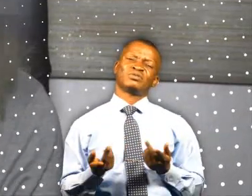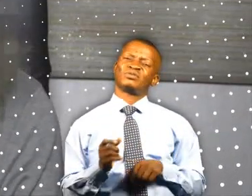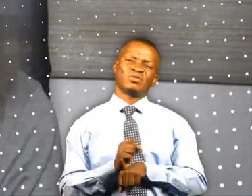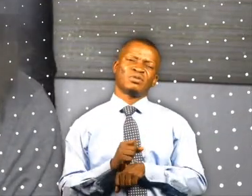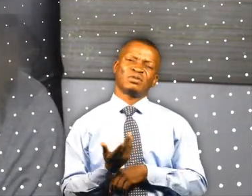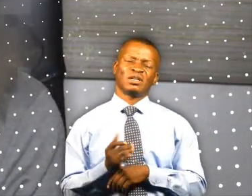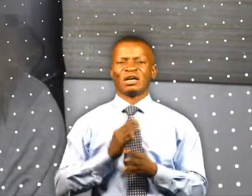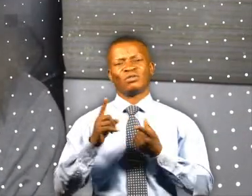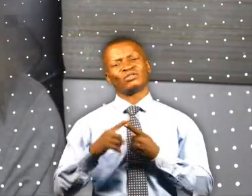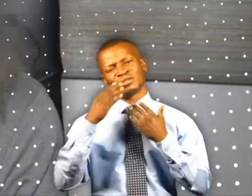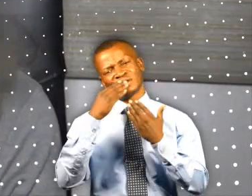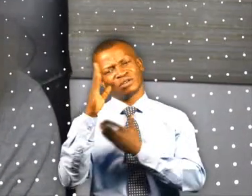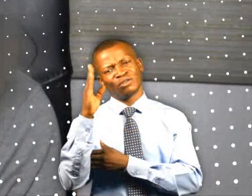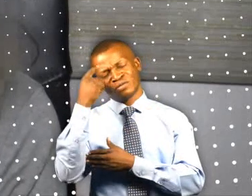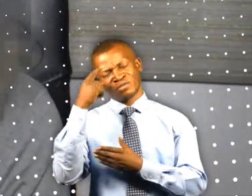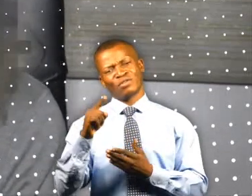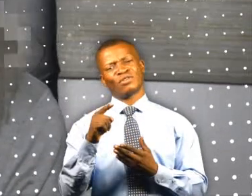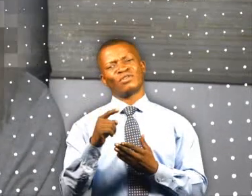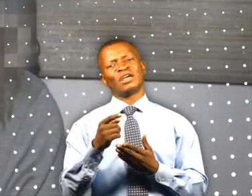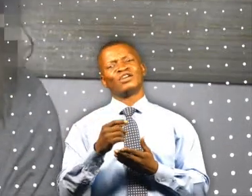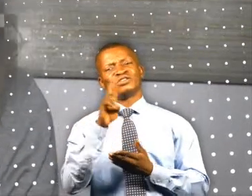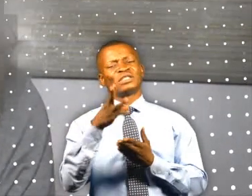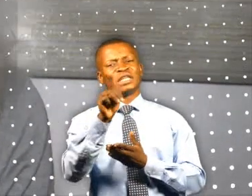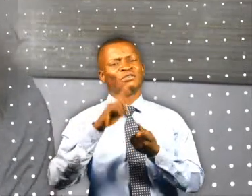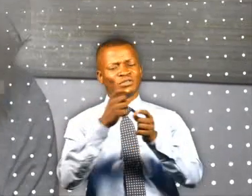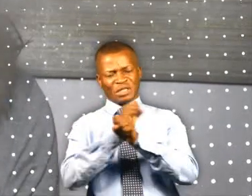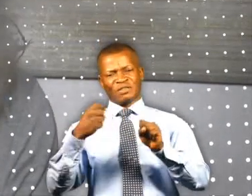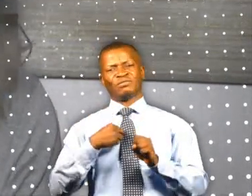And I want to thank them for saving me,